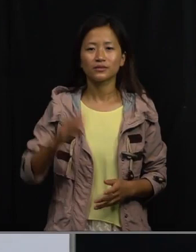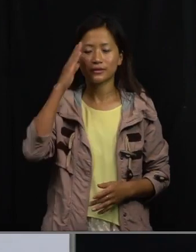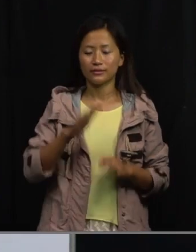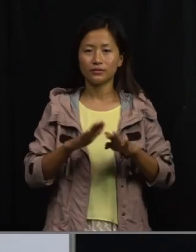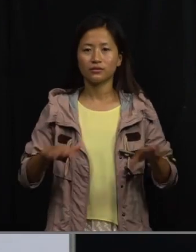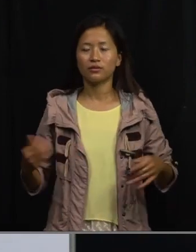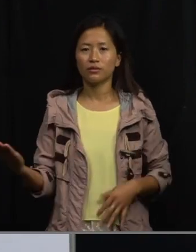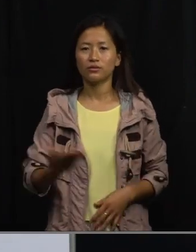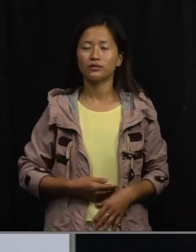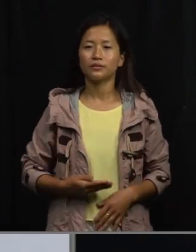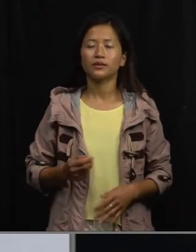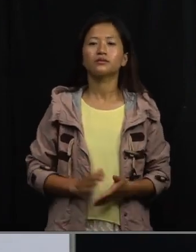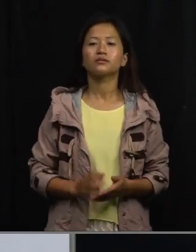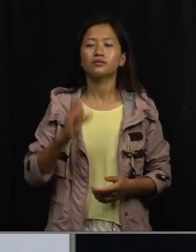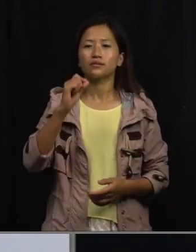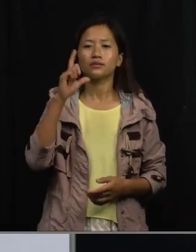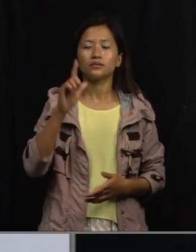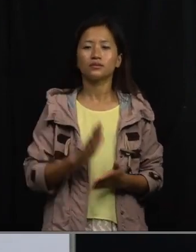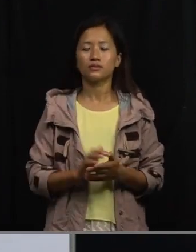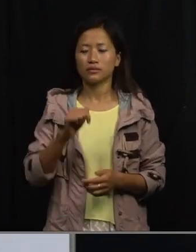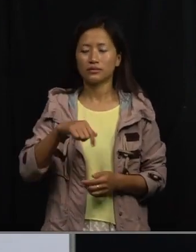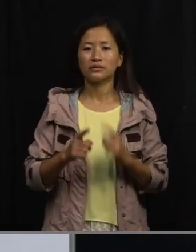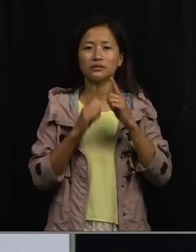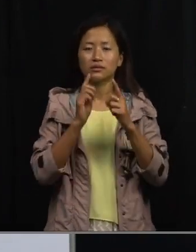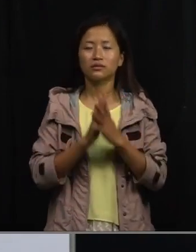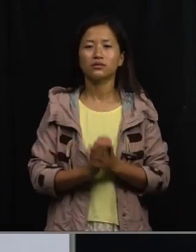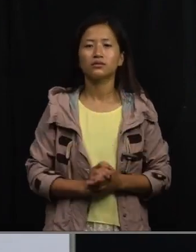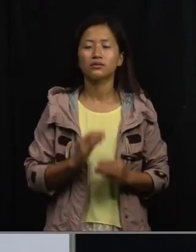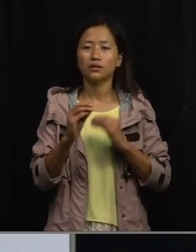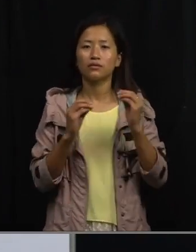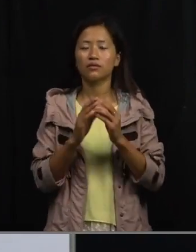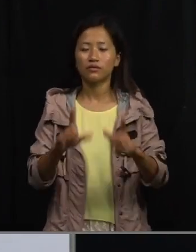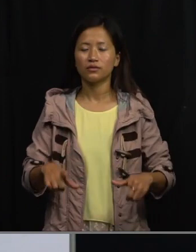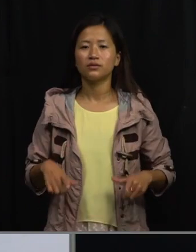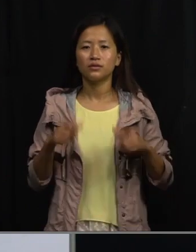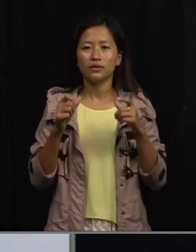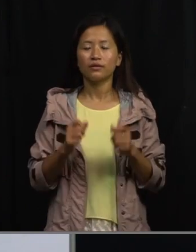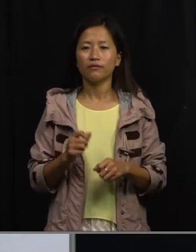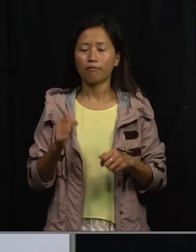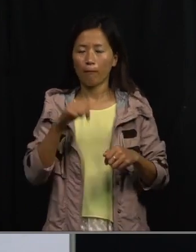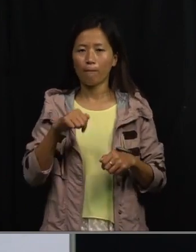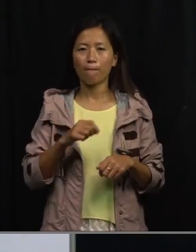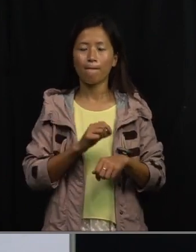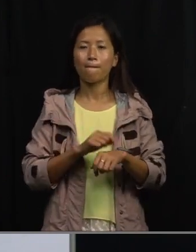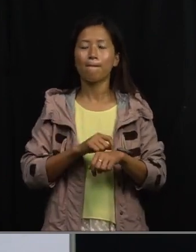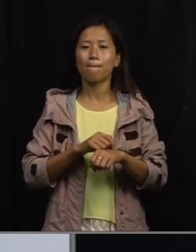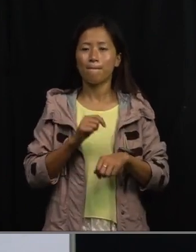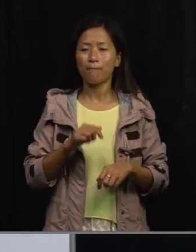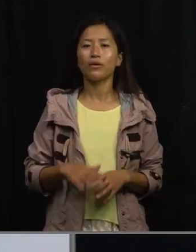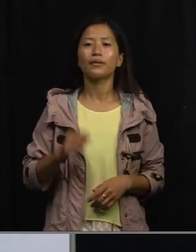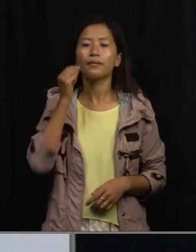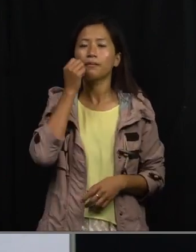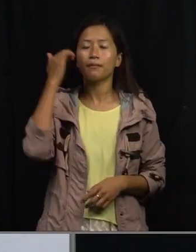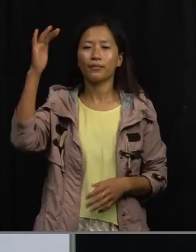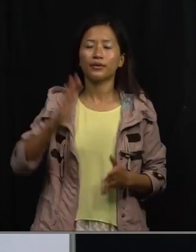Hello students, welcome back to our class, and today we will discuss about the life of modern man, that is in continuations of